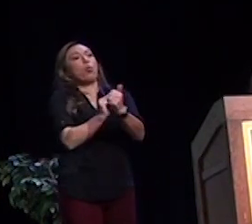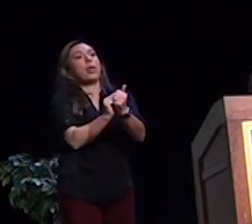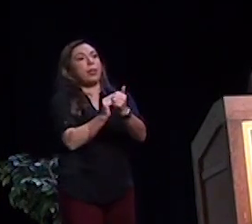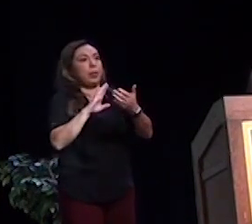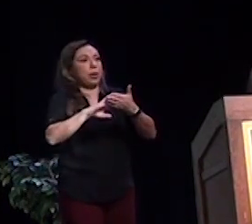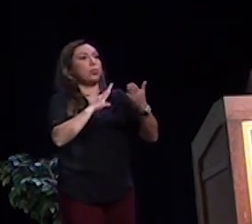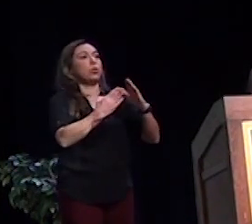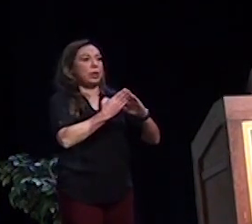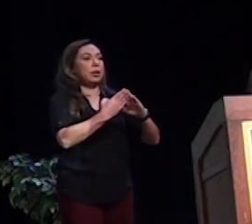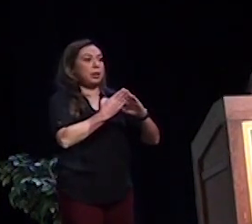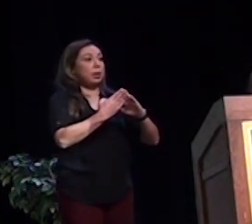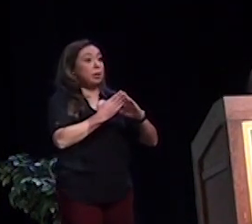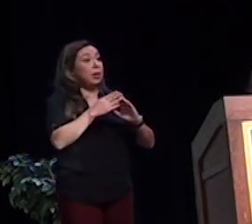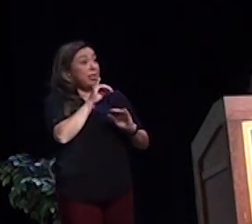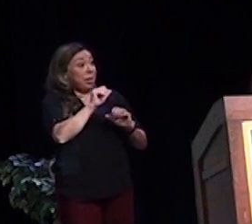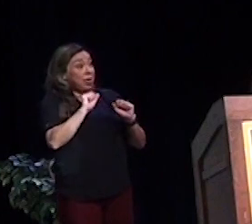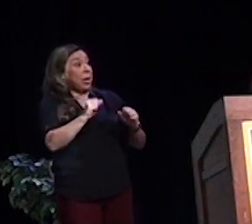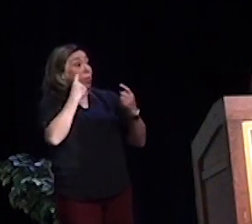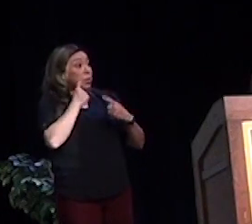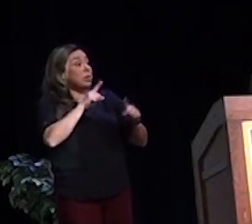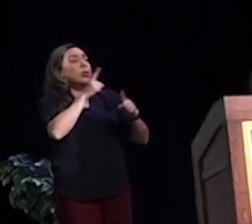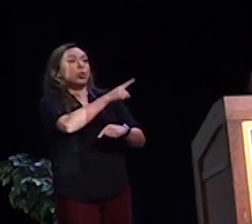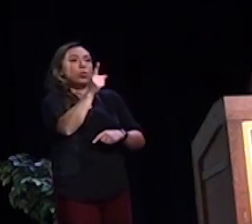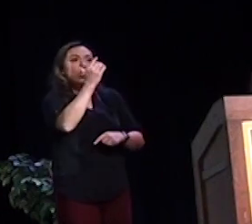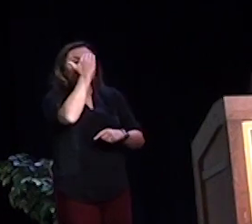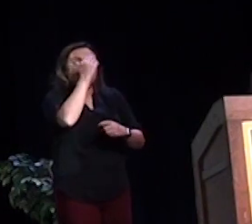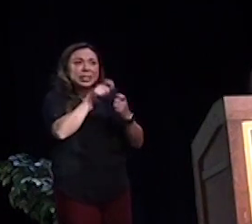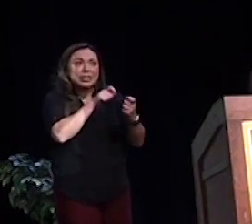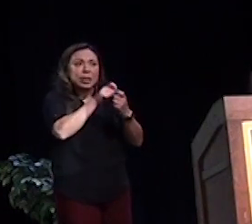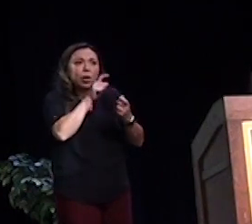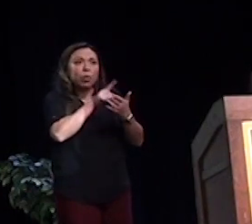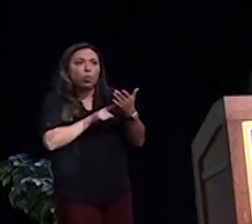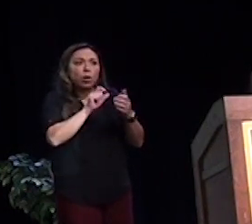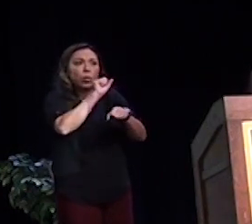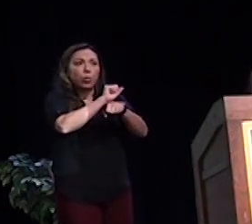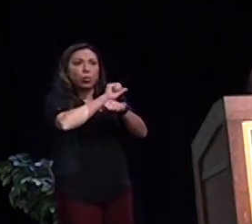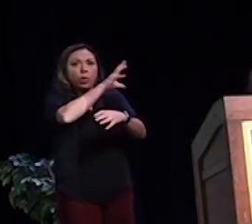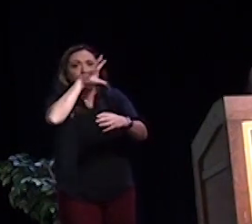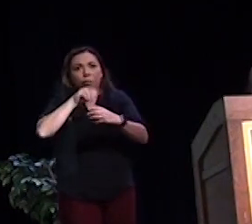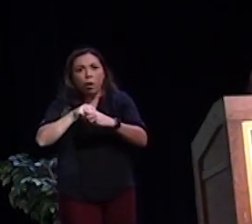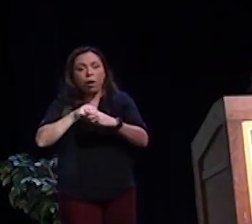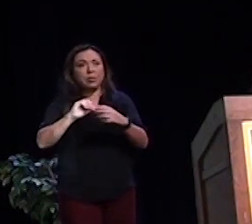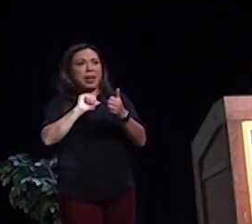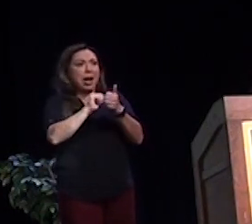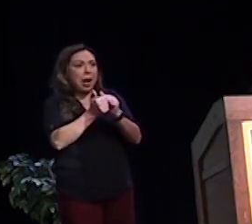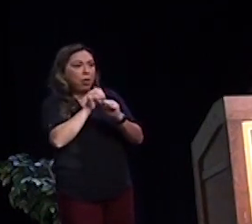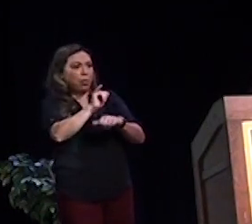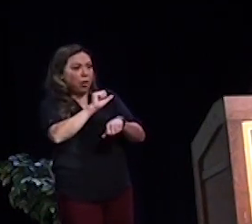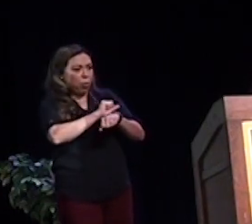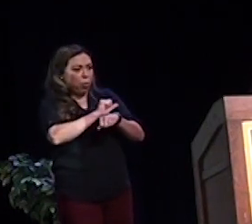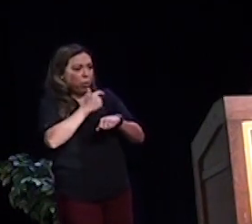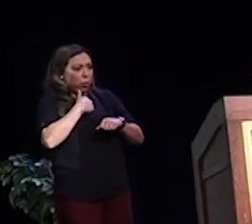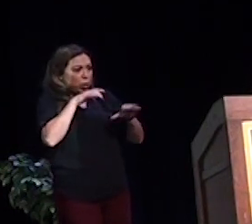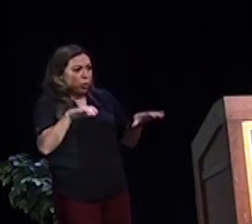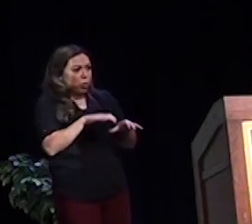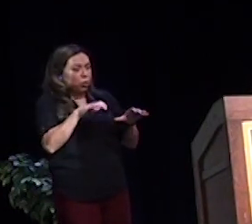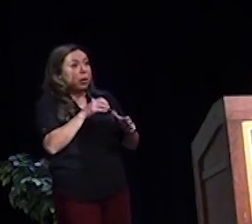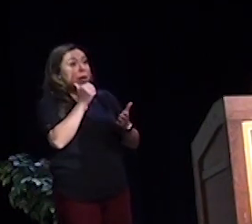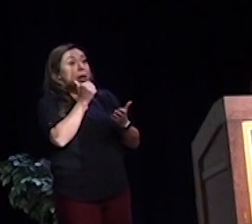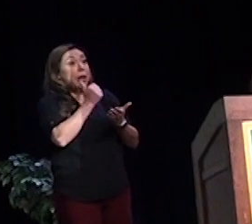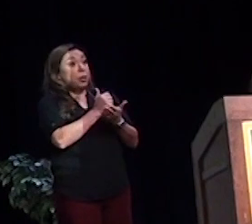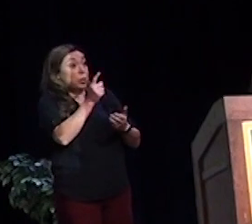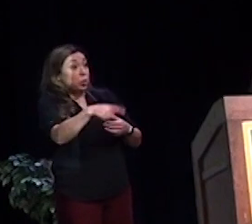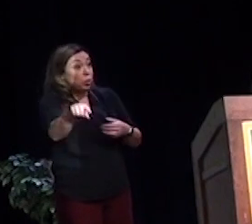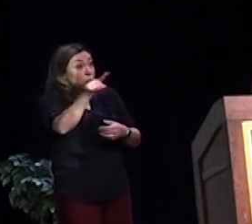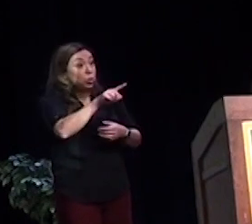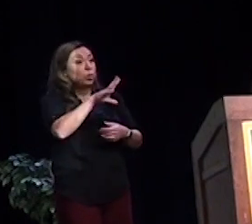community. And that's only successful as long as you all know exactly what that work involves and how the work we're doing helps serve